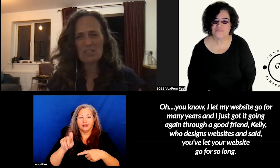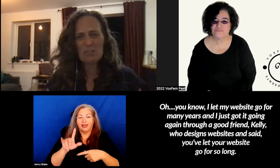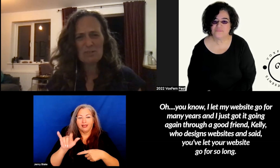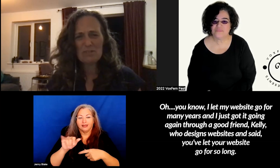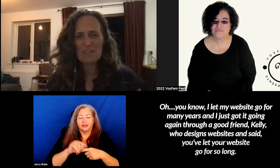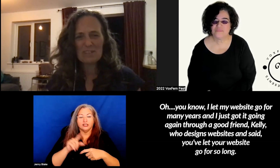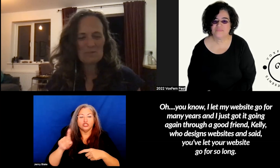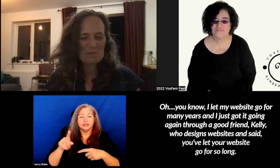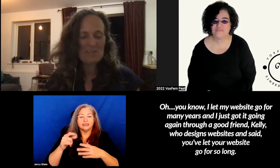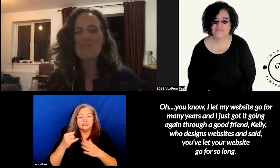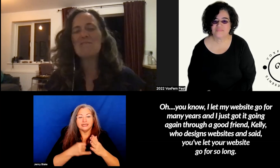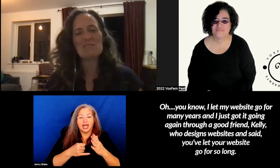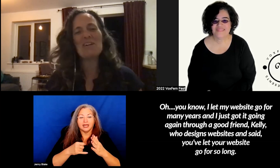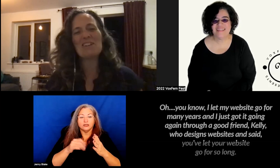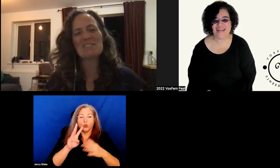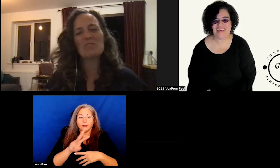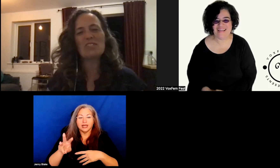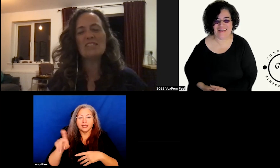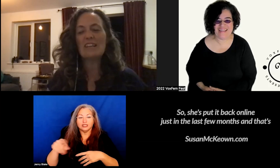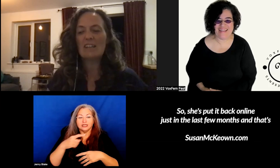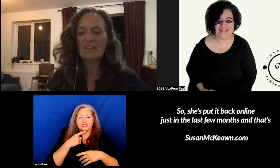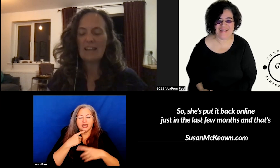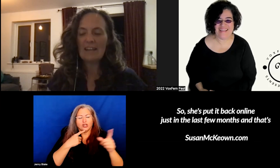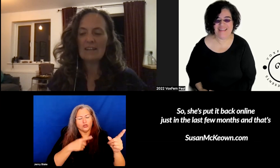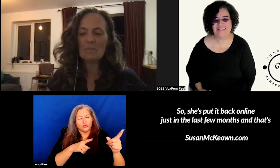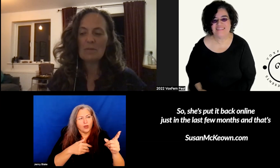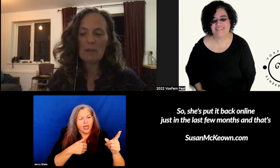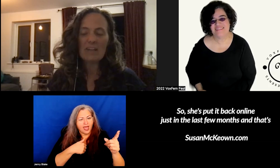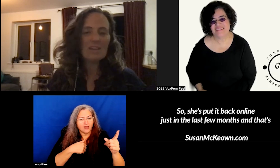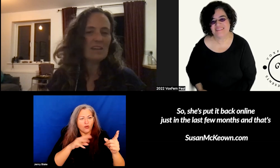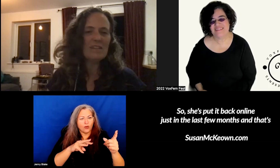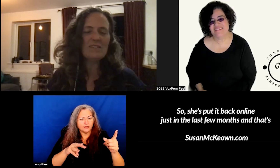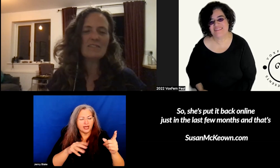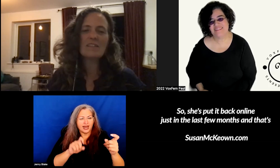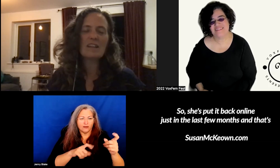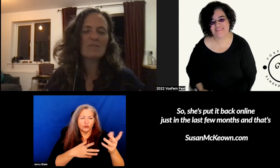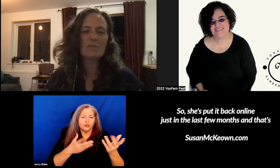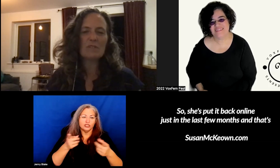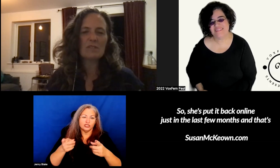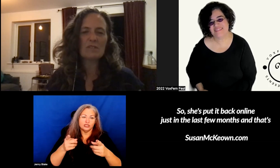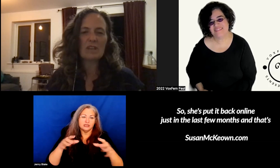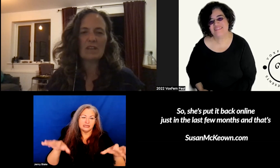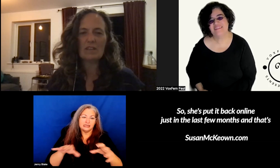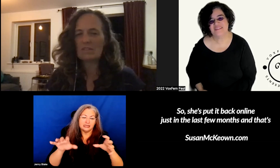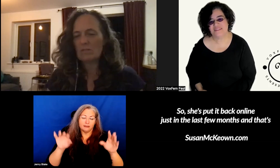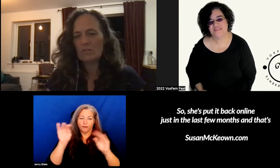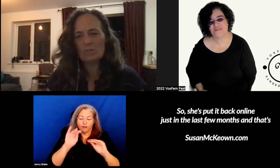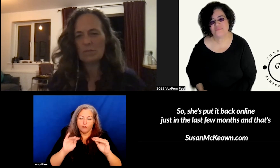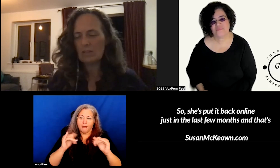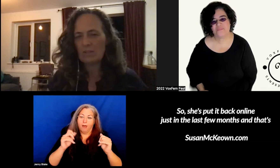said, you've let your website go for so long. So she's put it back online just in the last few months, and